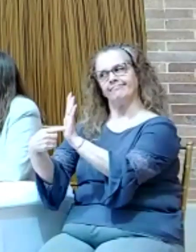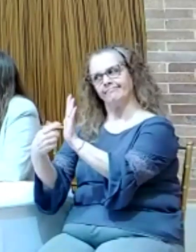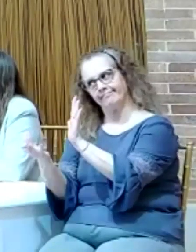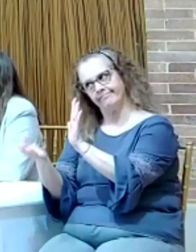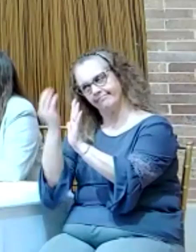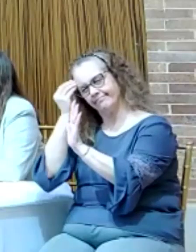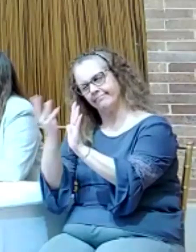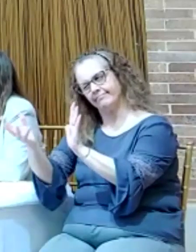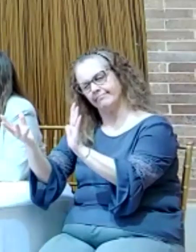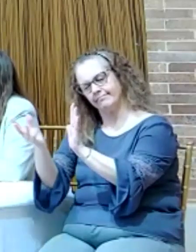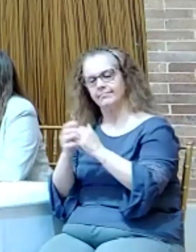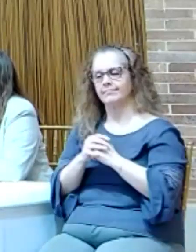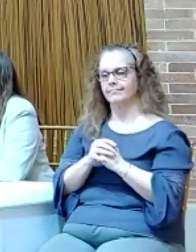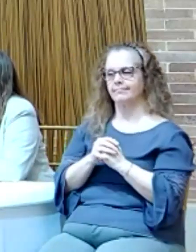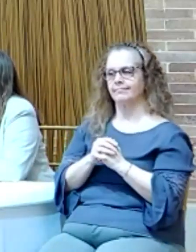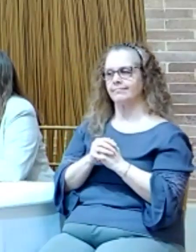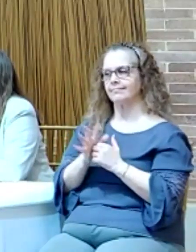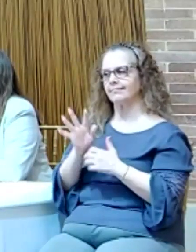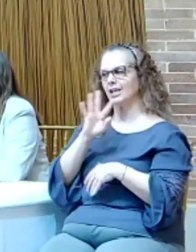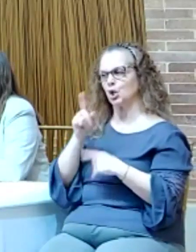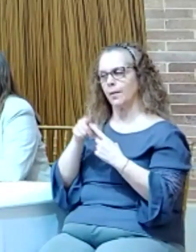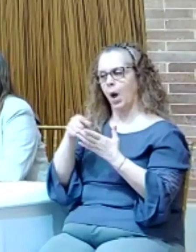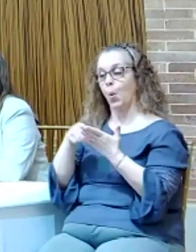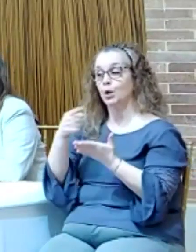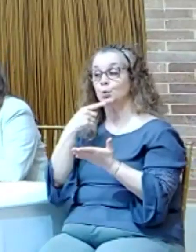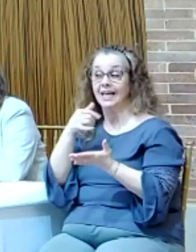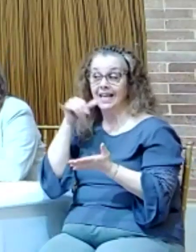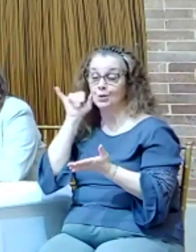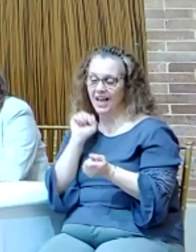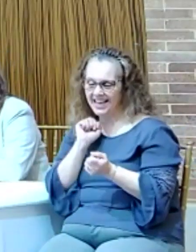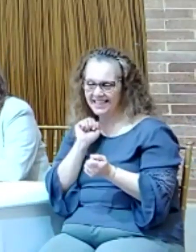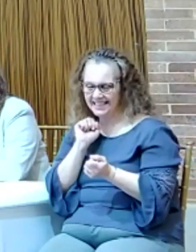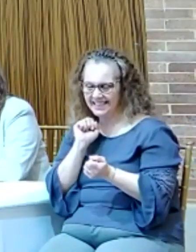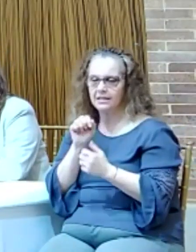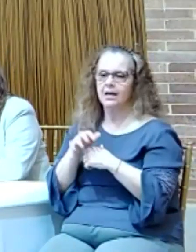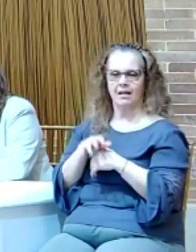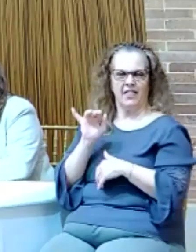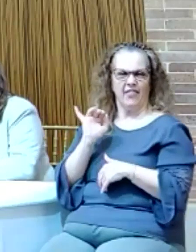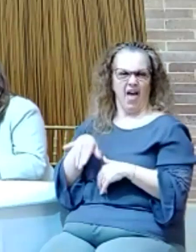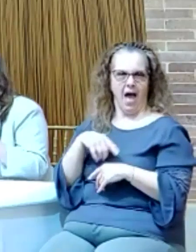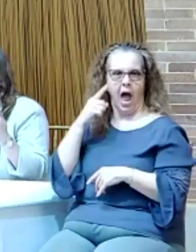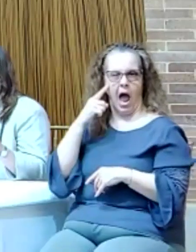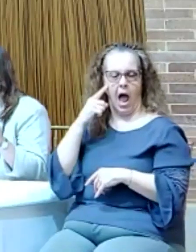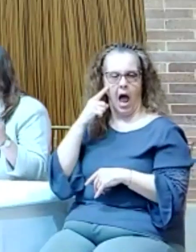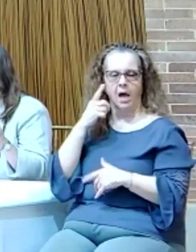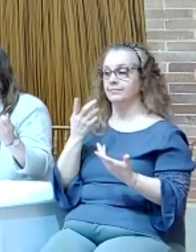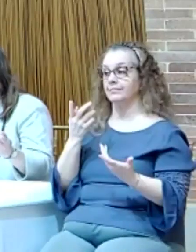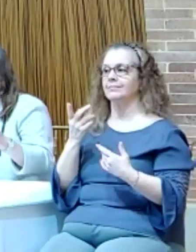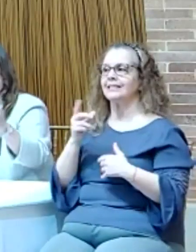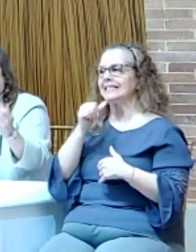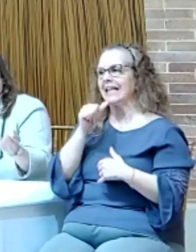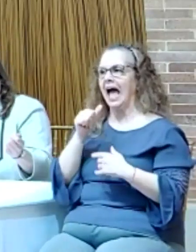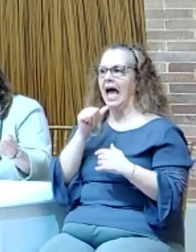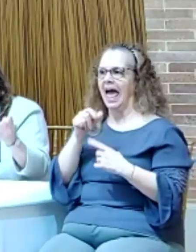um that I you know can we talk about what you said yesterday right and so that's a way to like not you know not have it be from